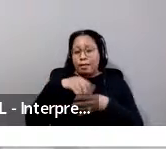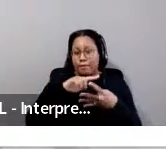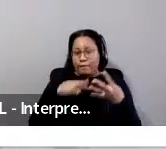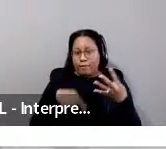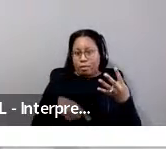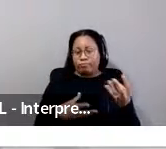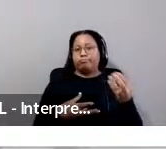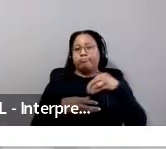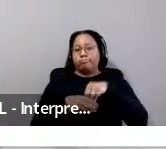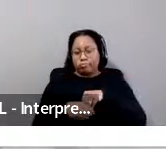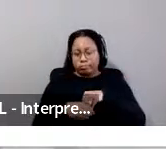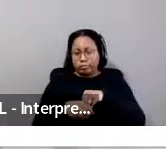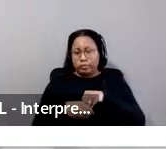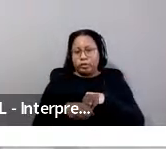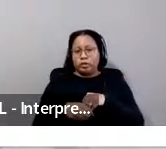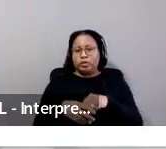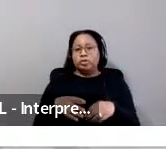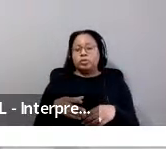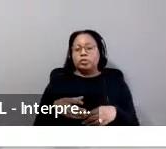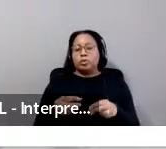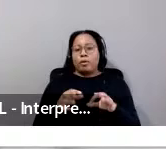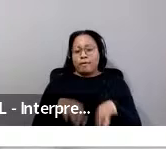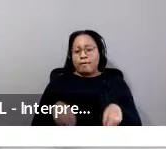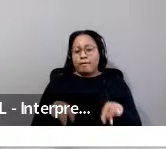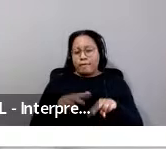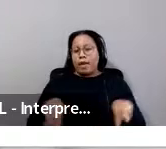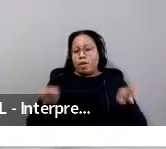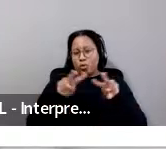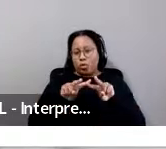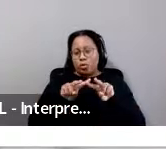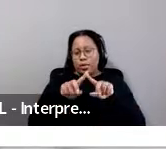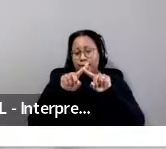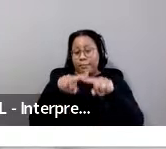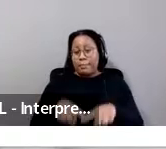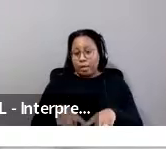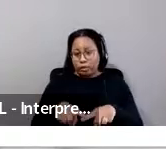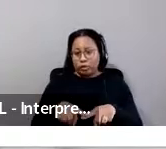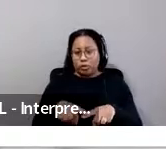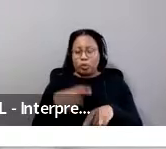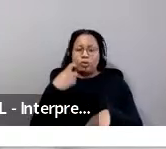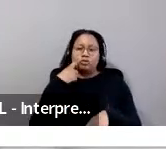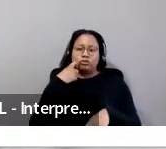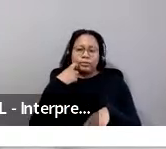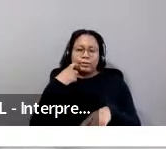single overall value, and it's based on recent trends and conditions.